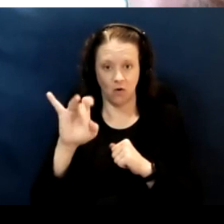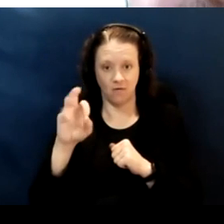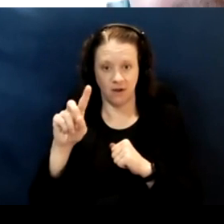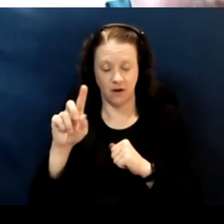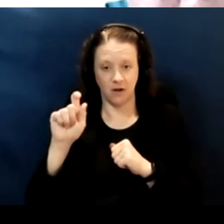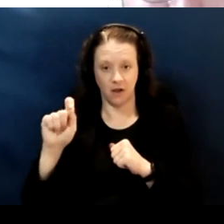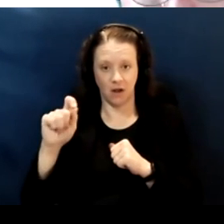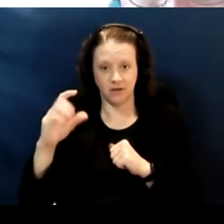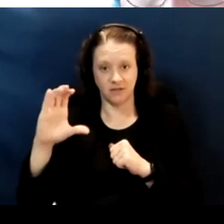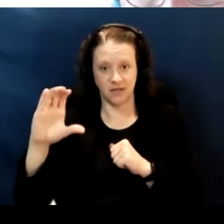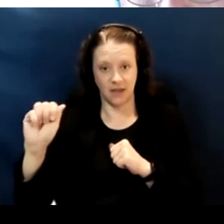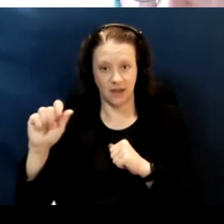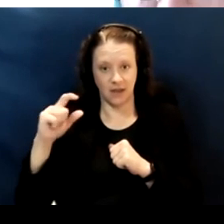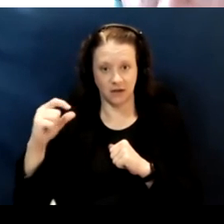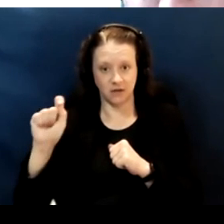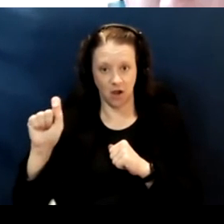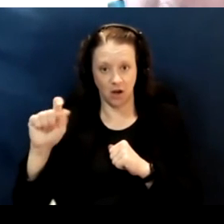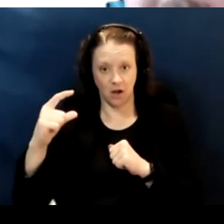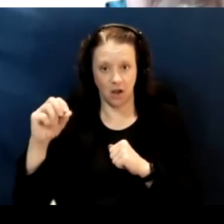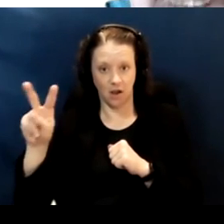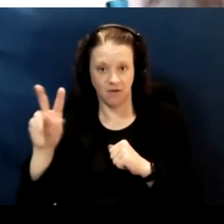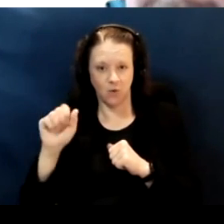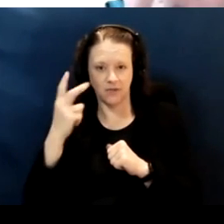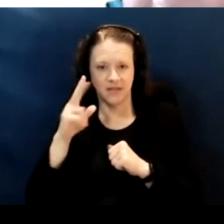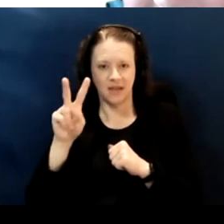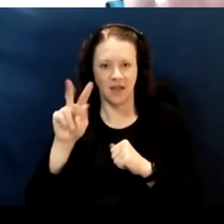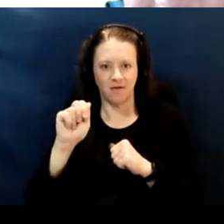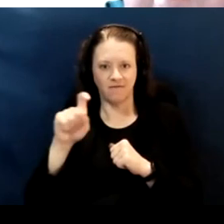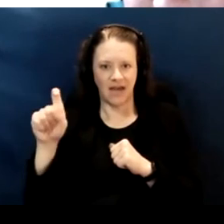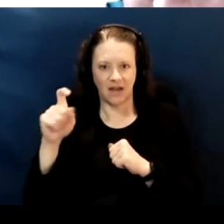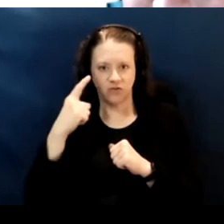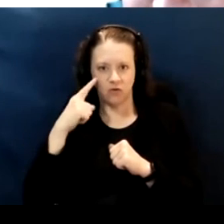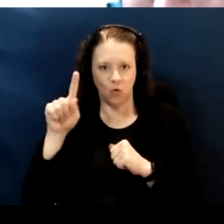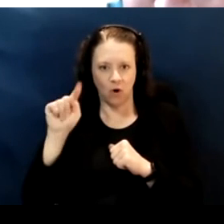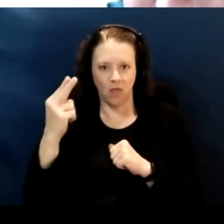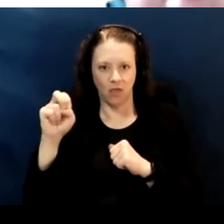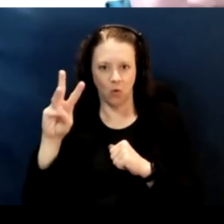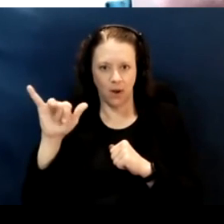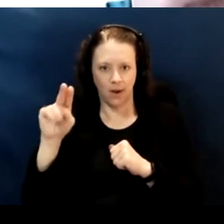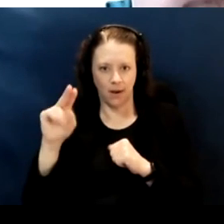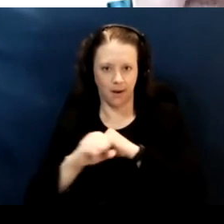covid.ca.gov, and you can find the Vax for the Win campaign there.